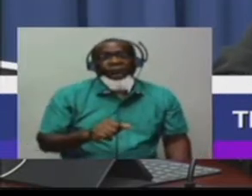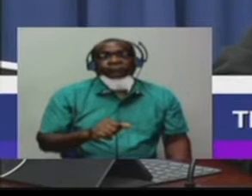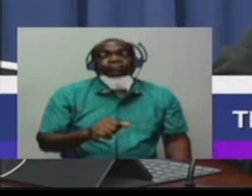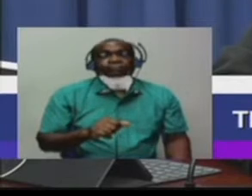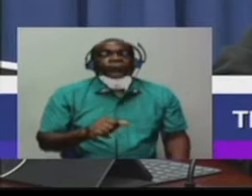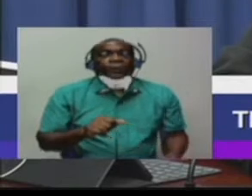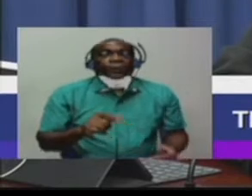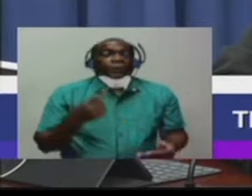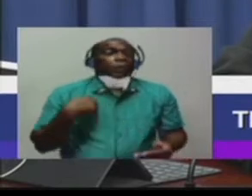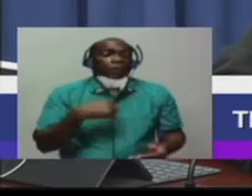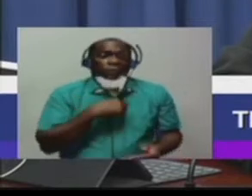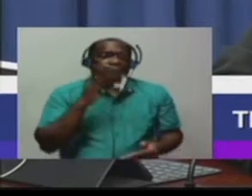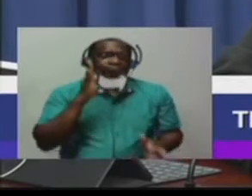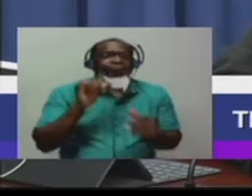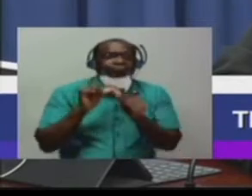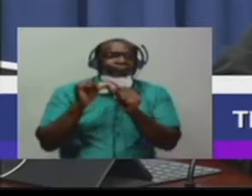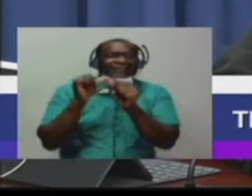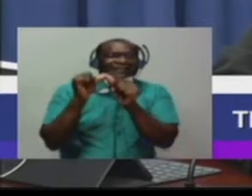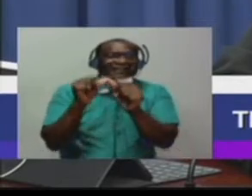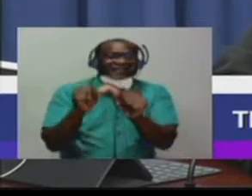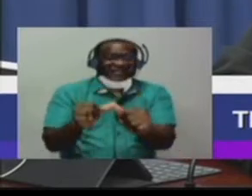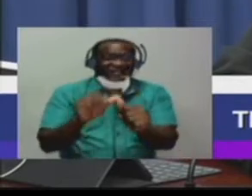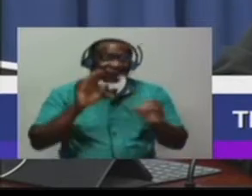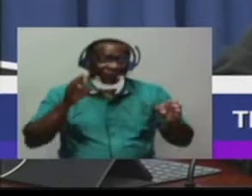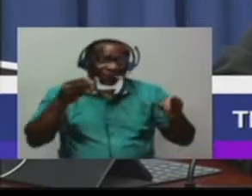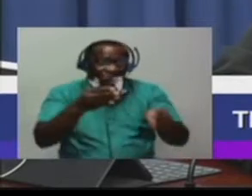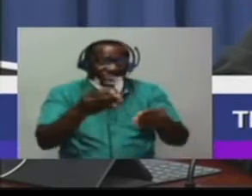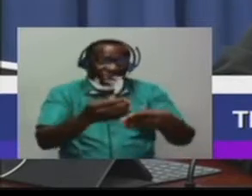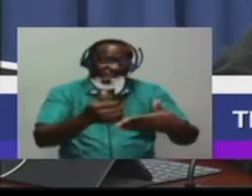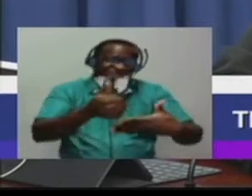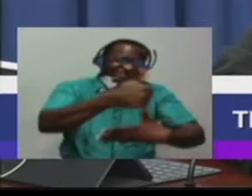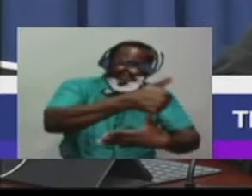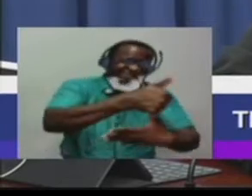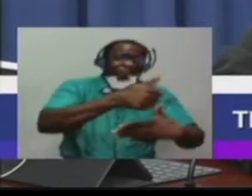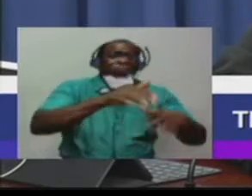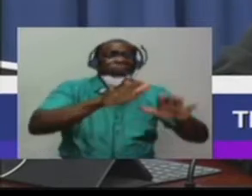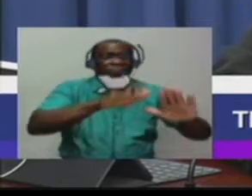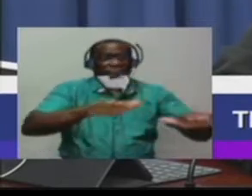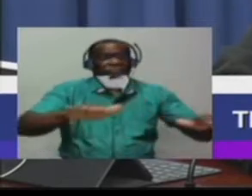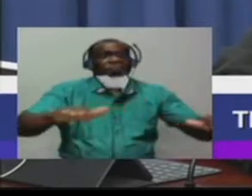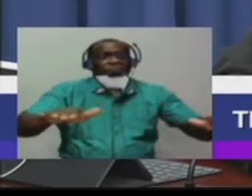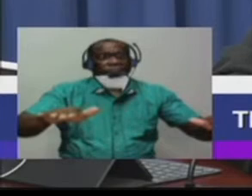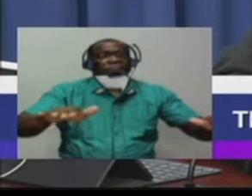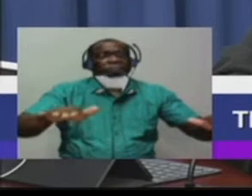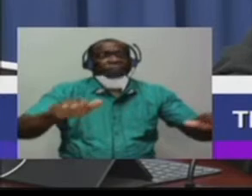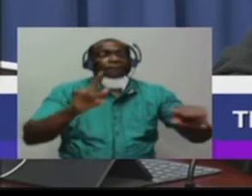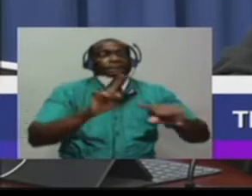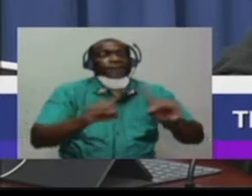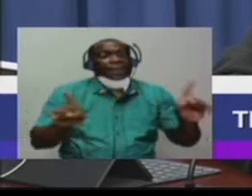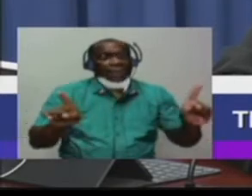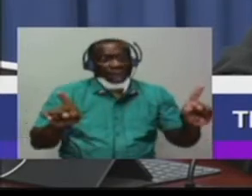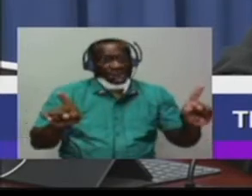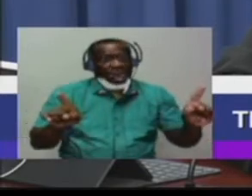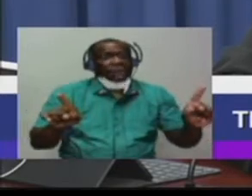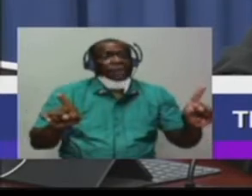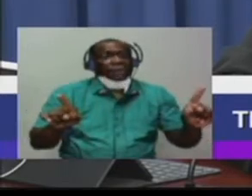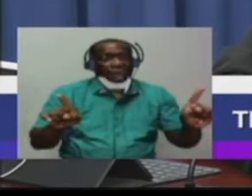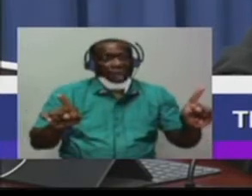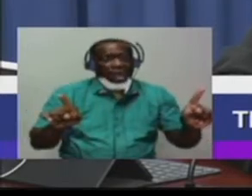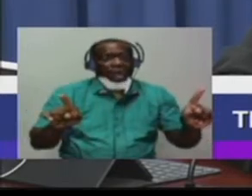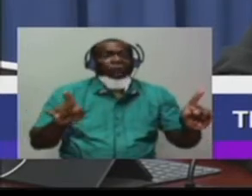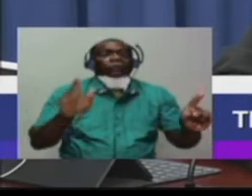to prioritize our children. However, we are now going to open up